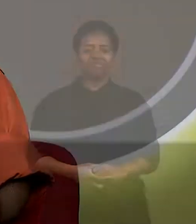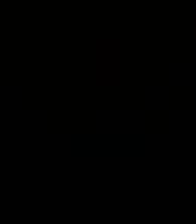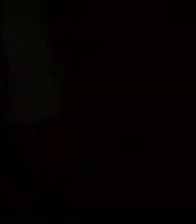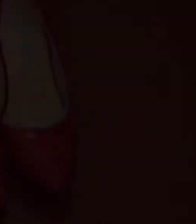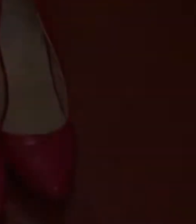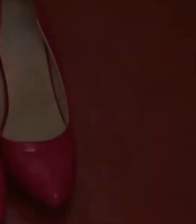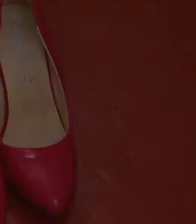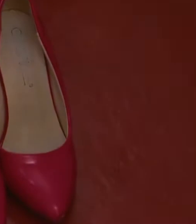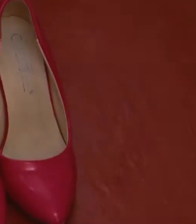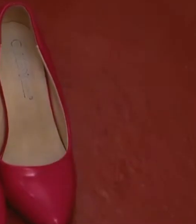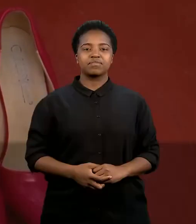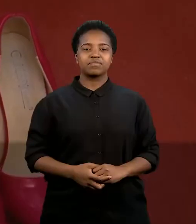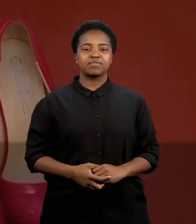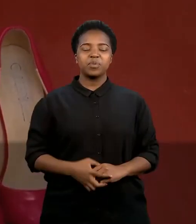jwang.